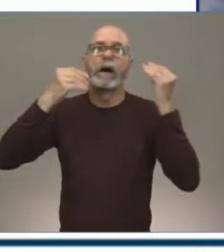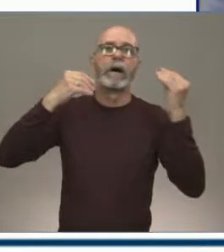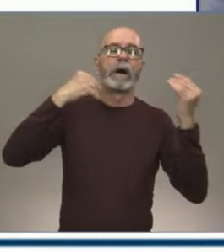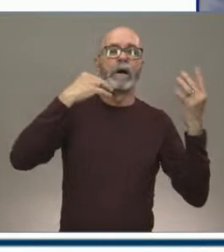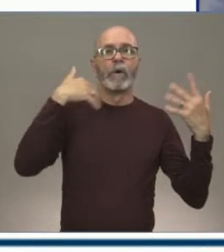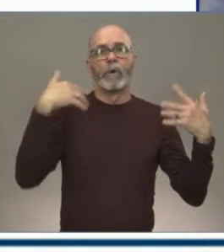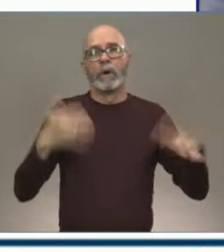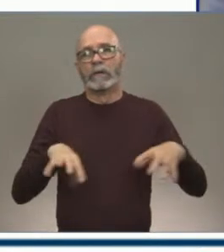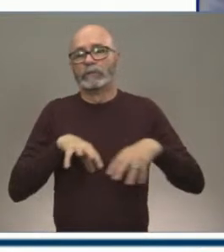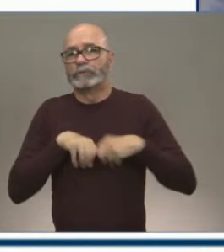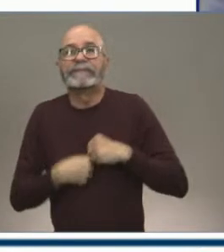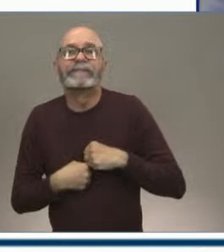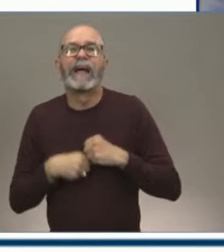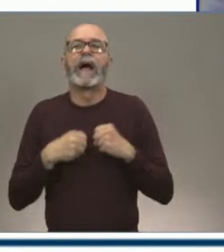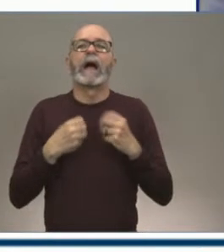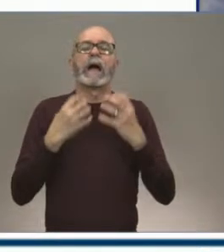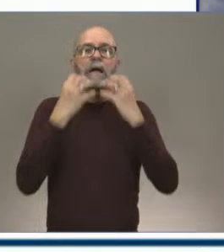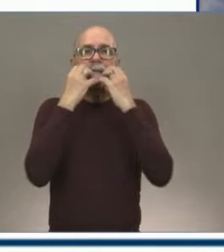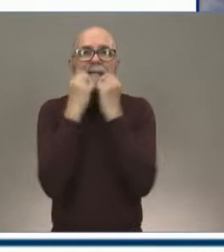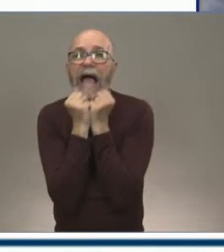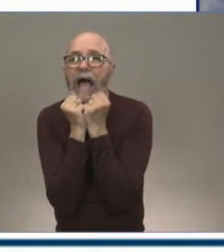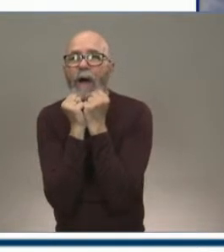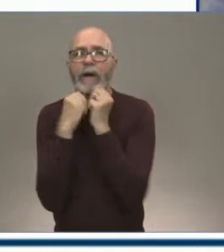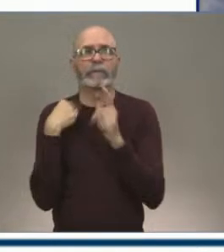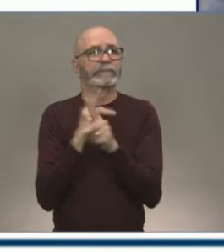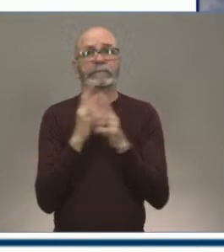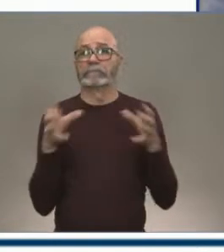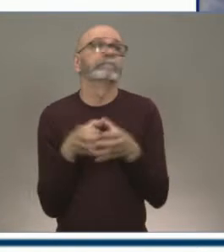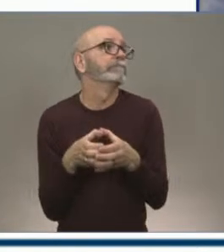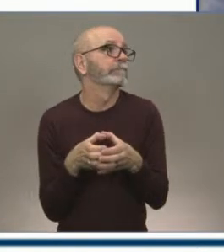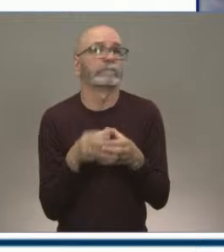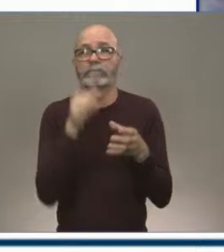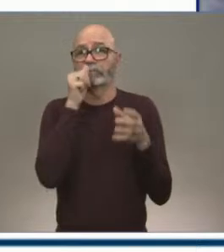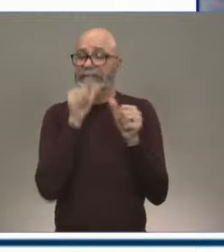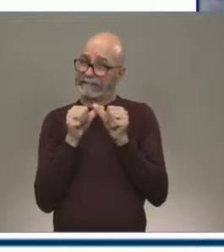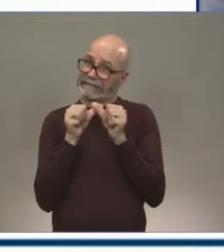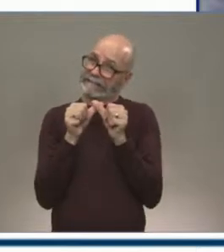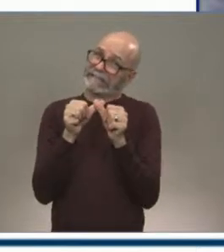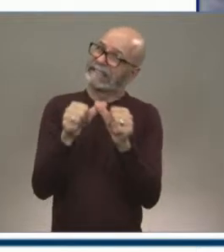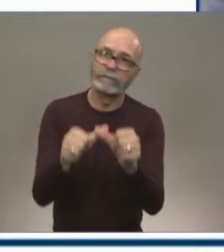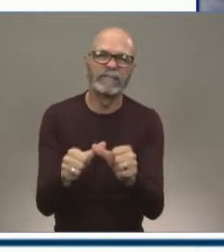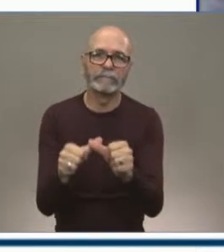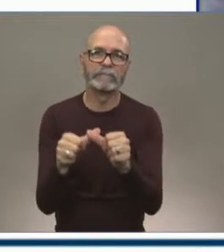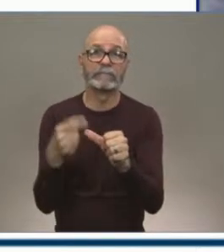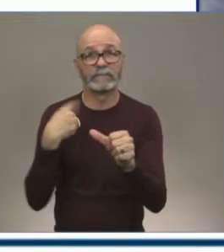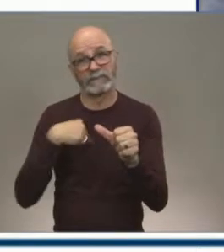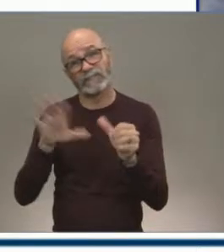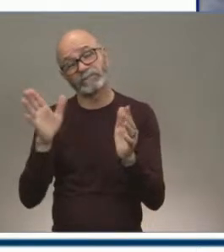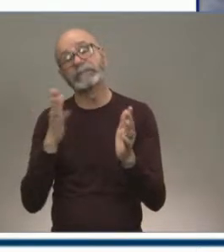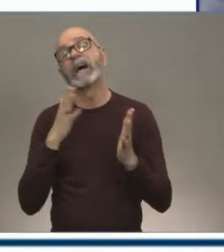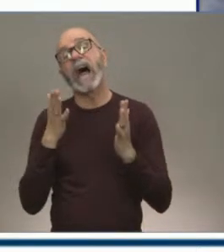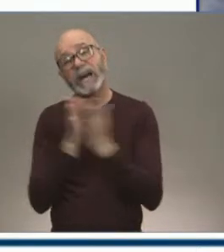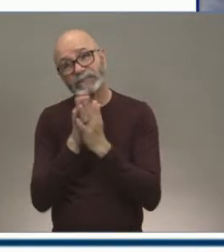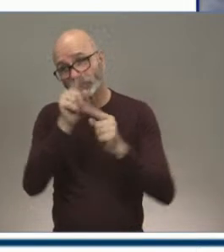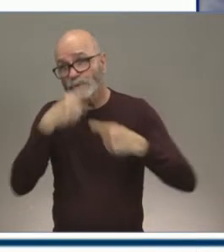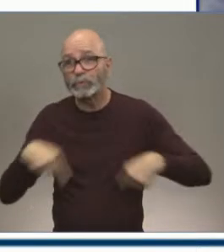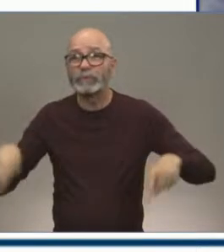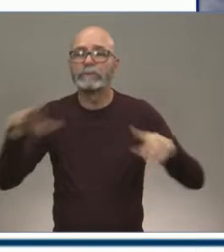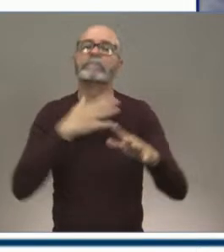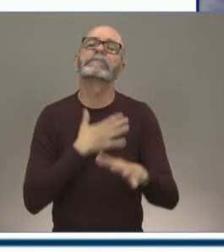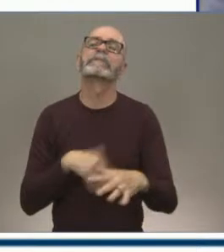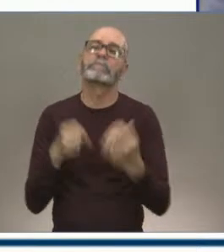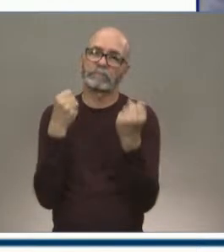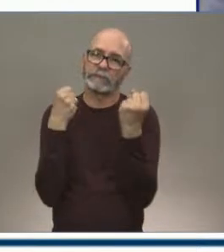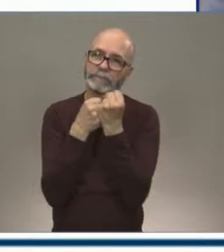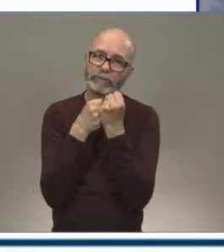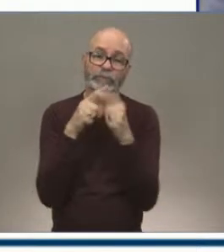us. So I want to ask you to continue to provide that support to Premier-elect Rankin when he